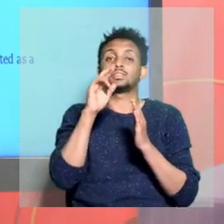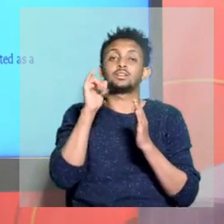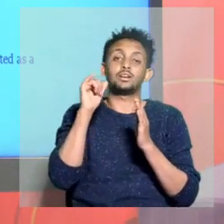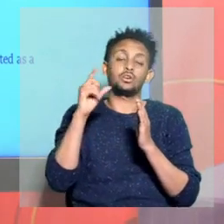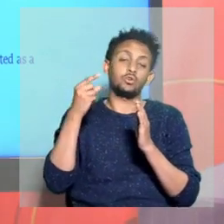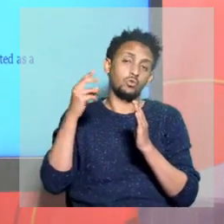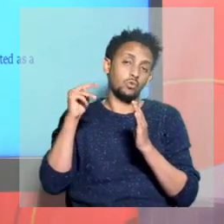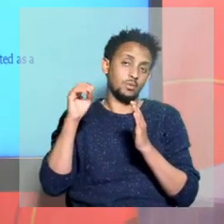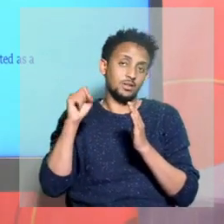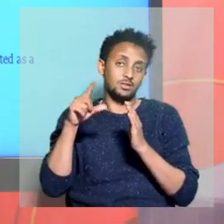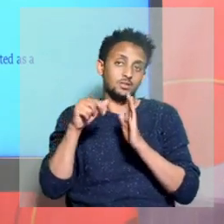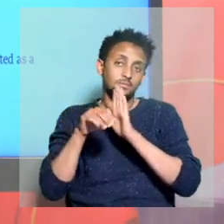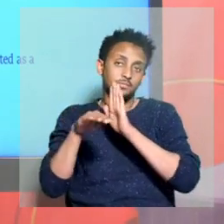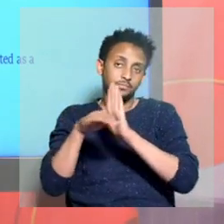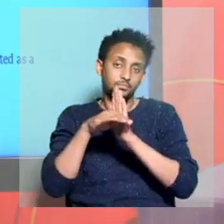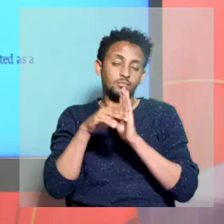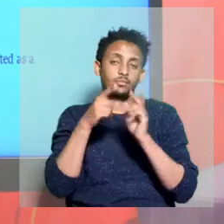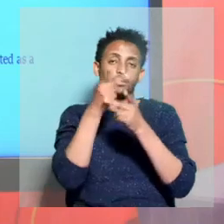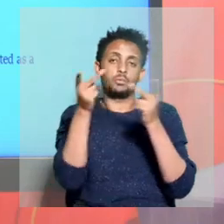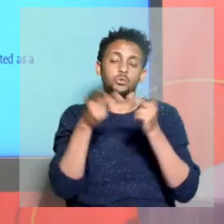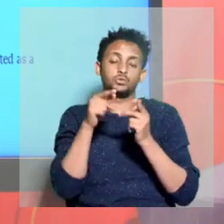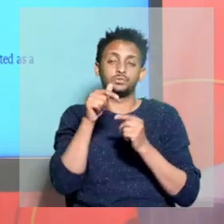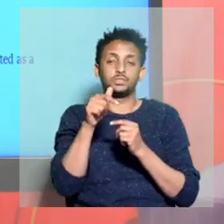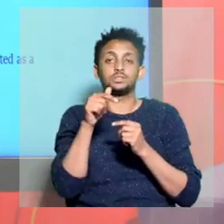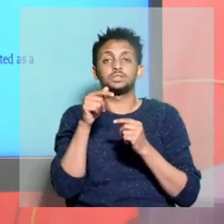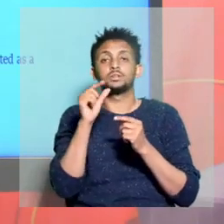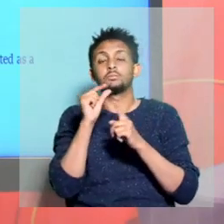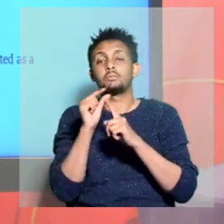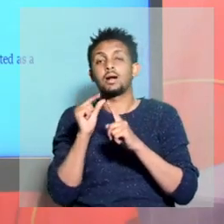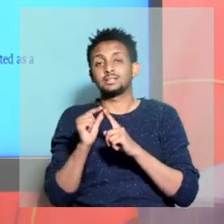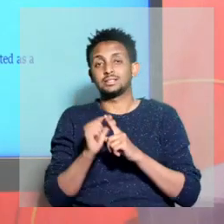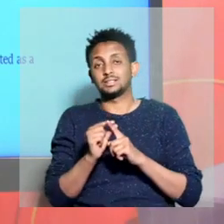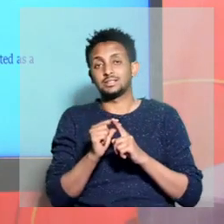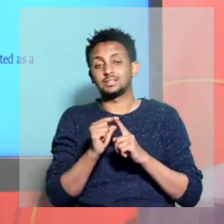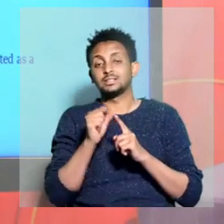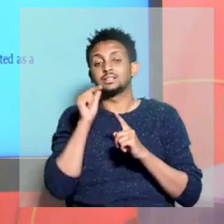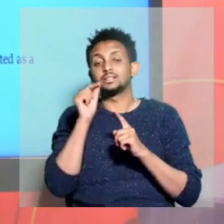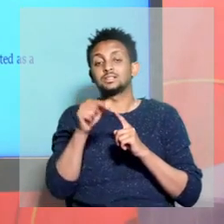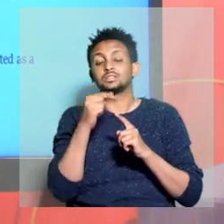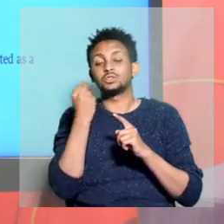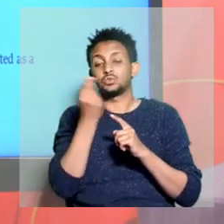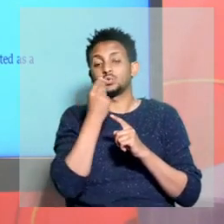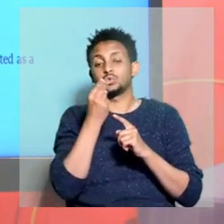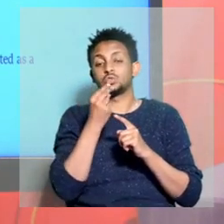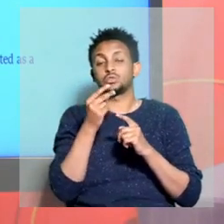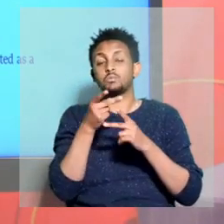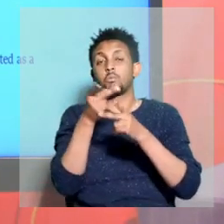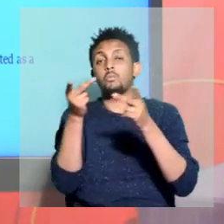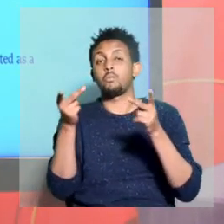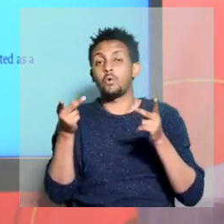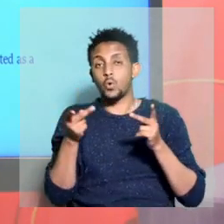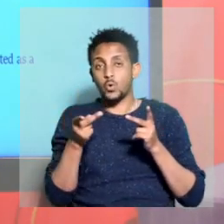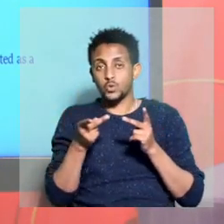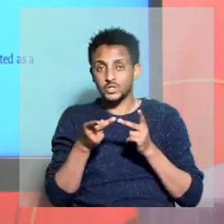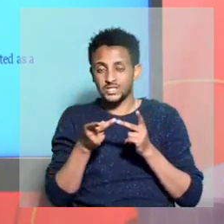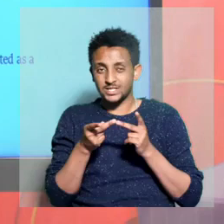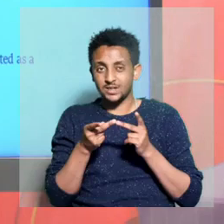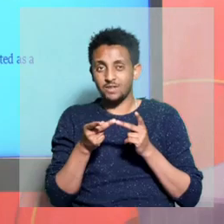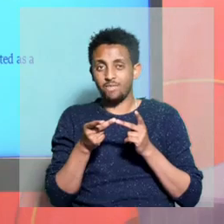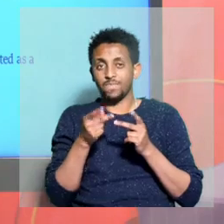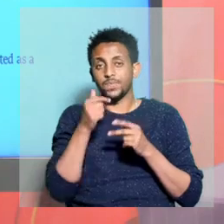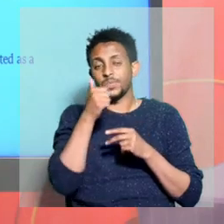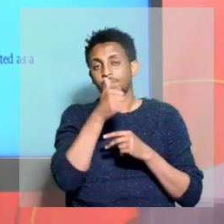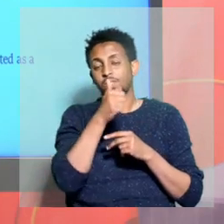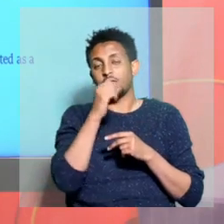to represent the position of those particles. For example, here it's possible to use the position using